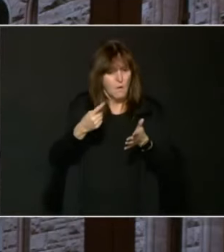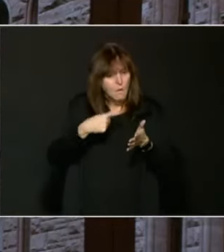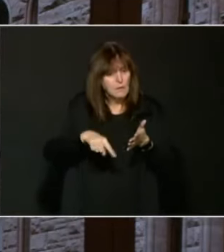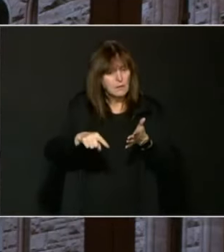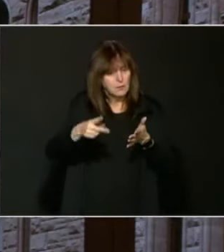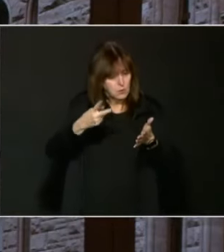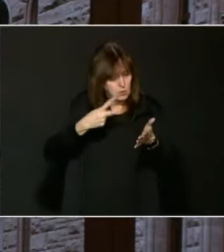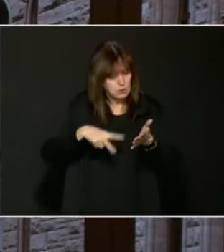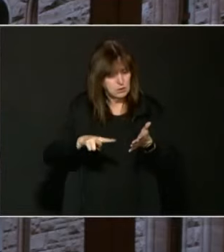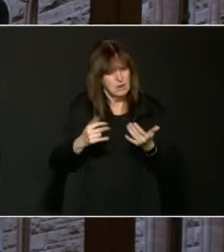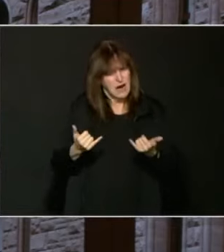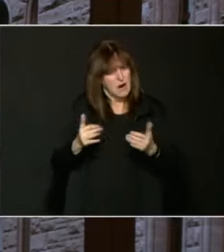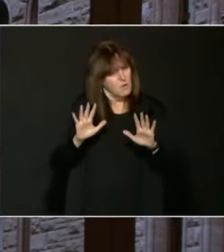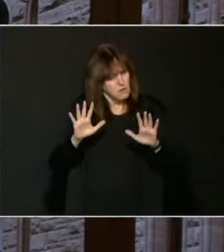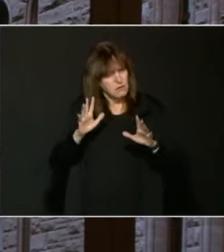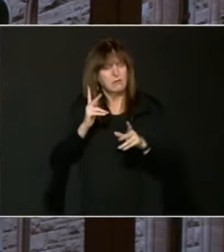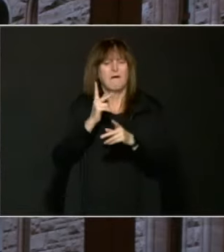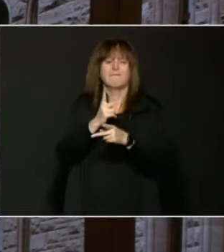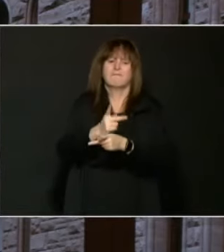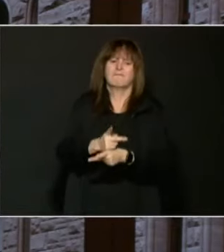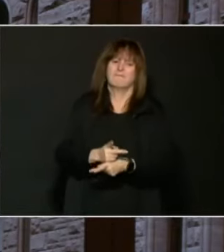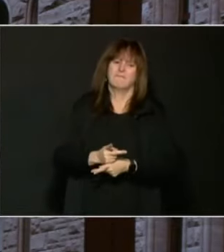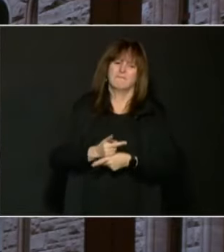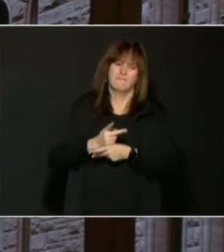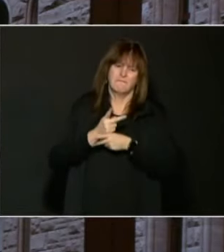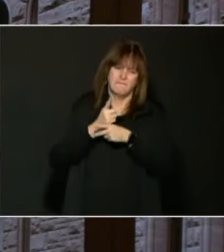important time to stay, and I was really